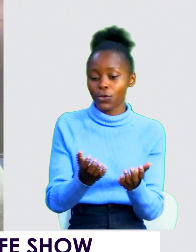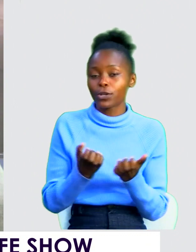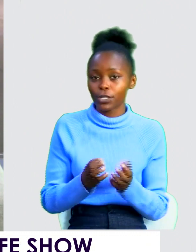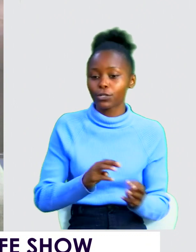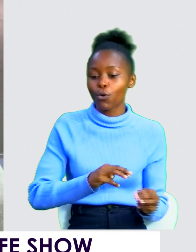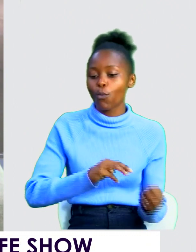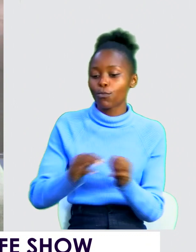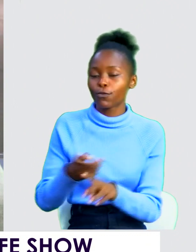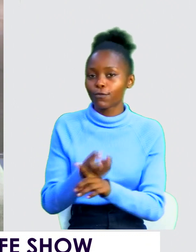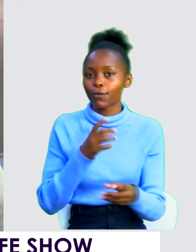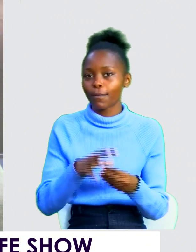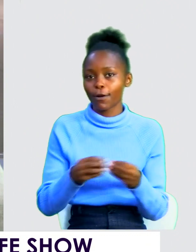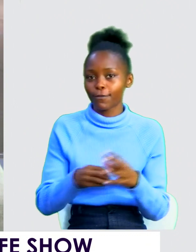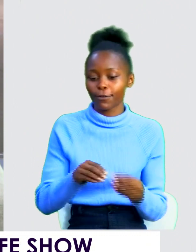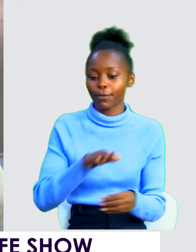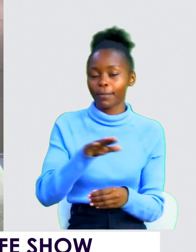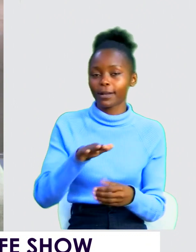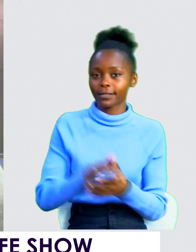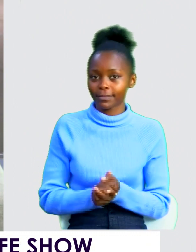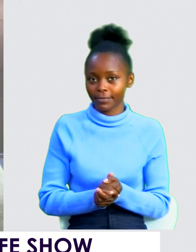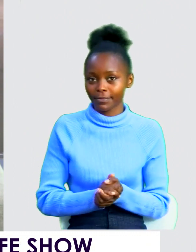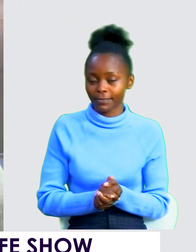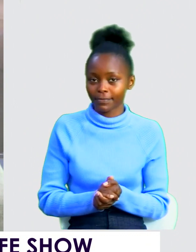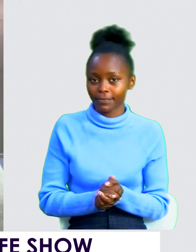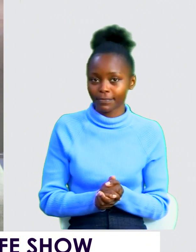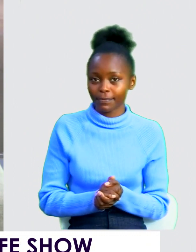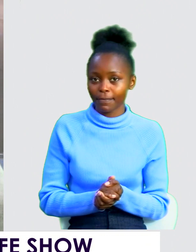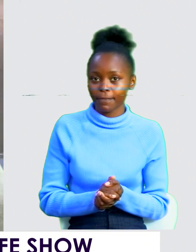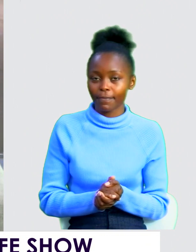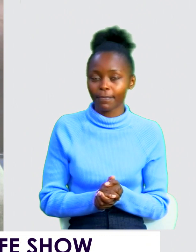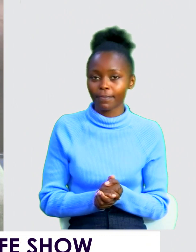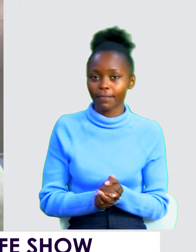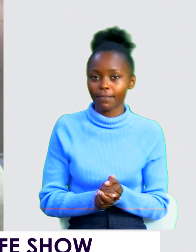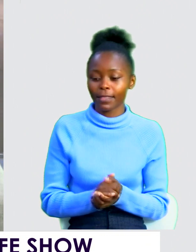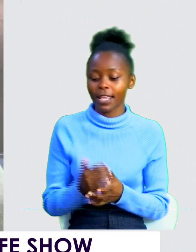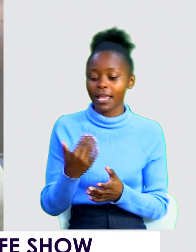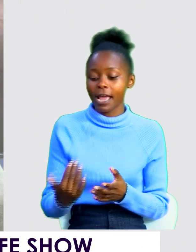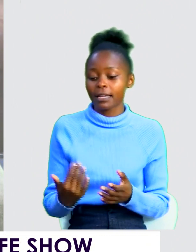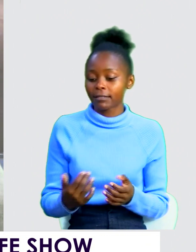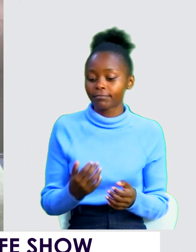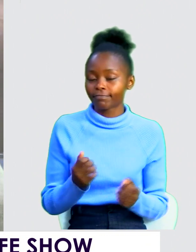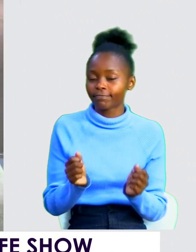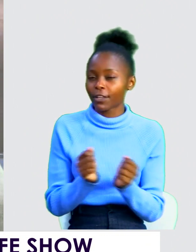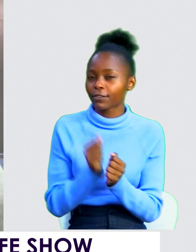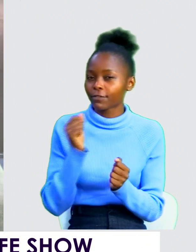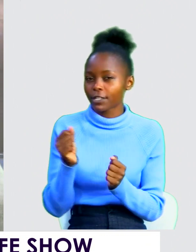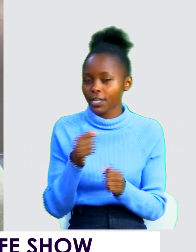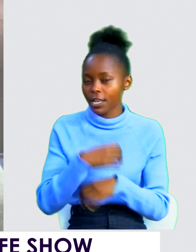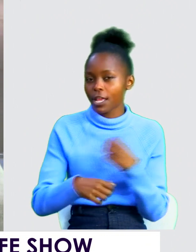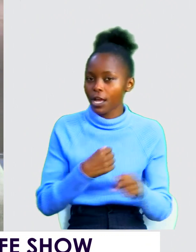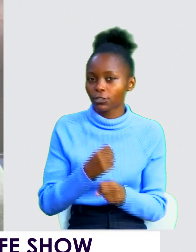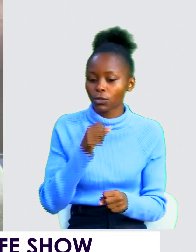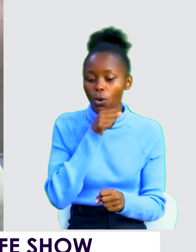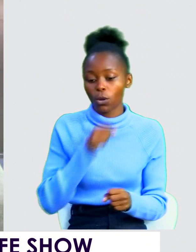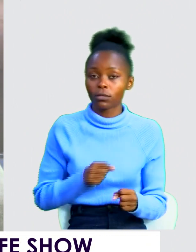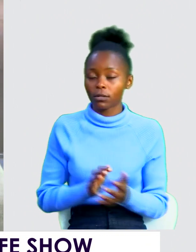comfort zones. The oldest being 17, the youngest being 15. No parent,